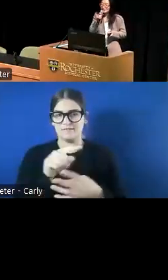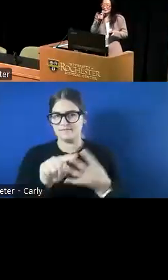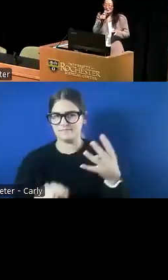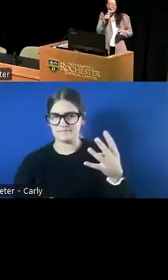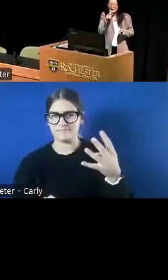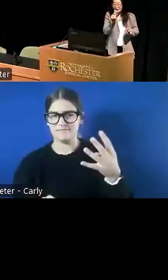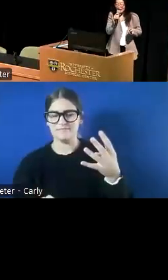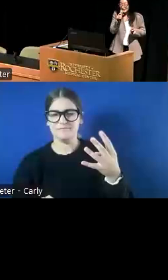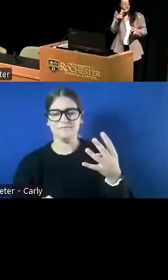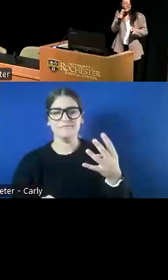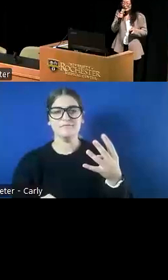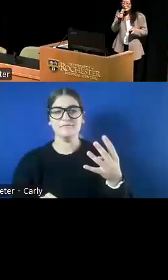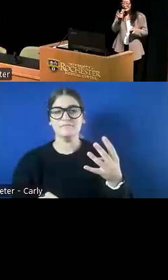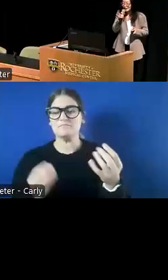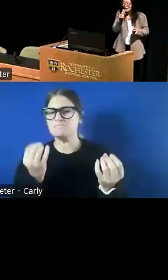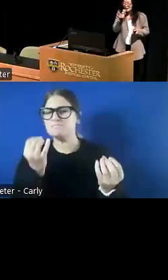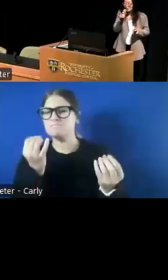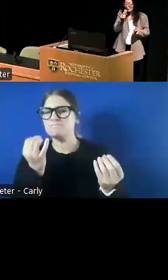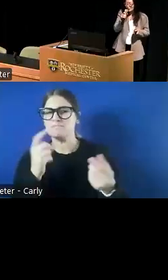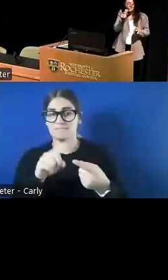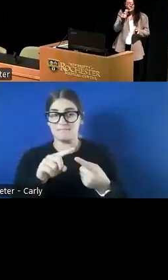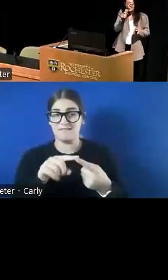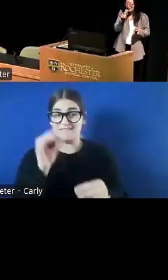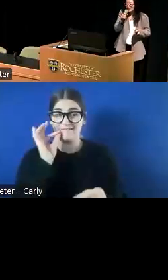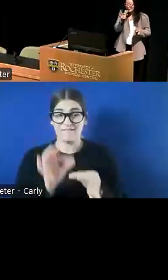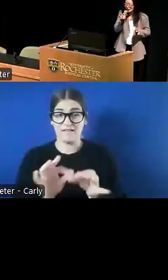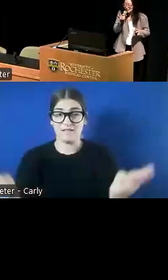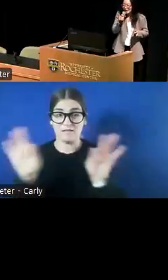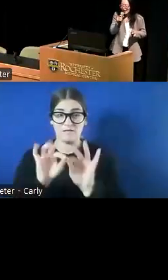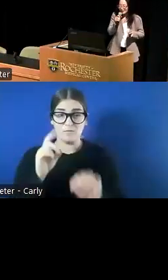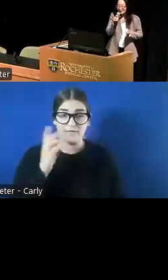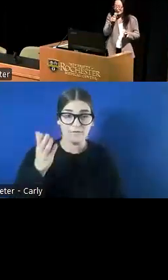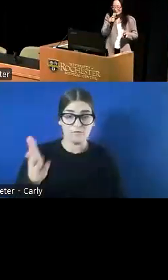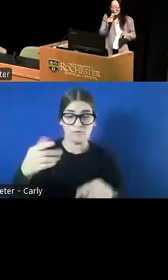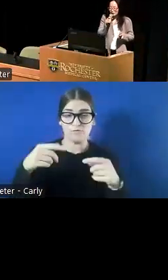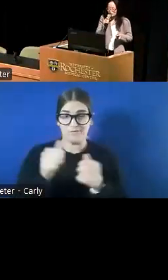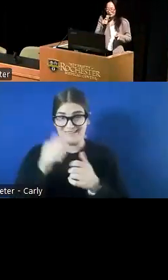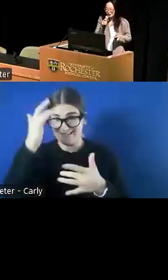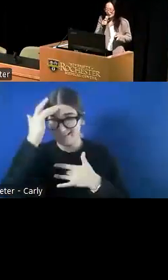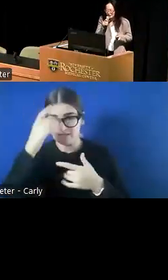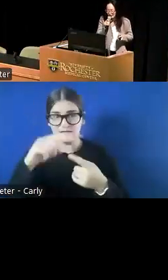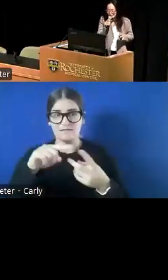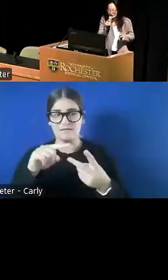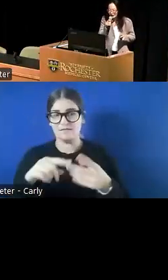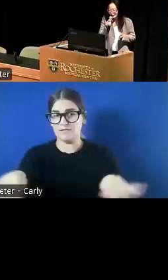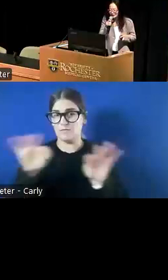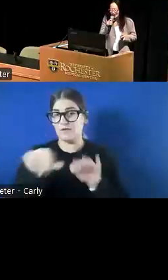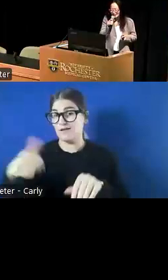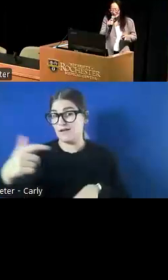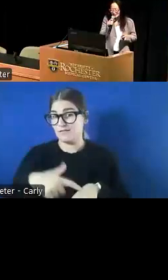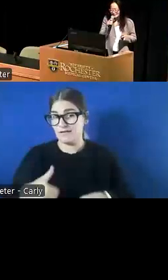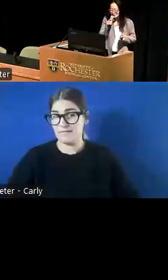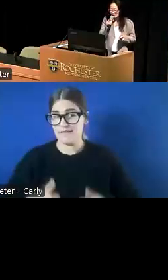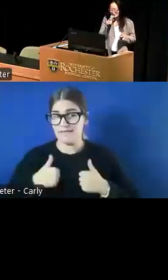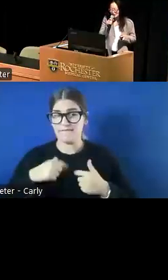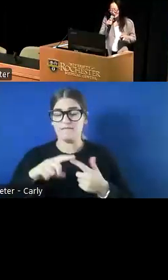here are some of the questions that you can consider. Is faith important to you in this illness? Has faith been important to you at other times in your life? And